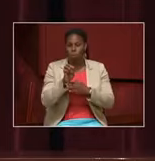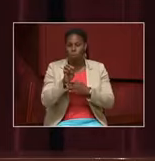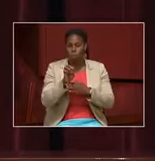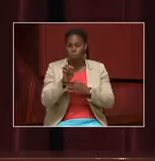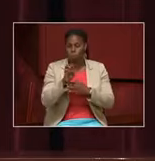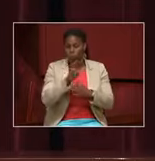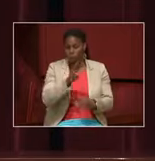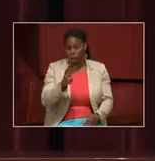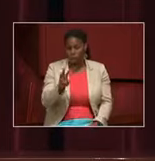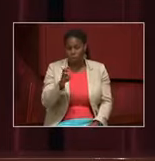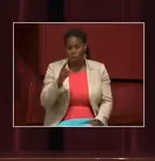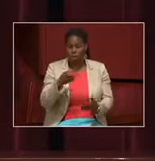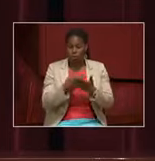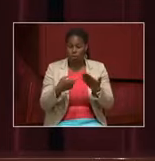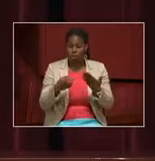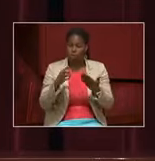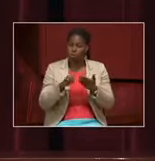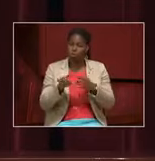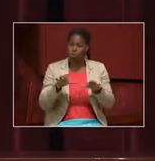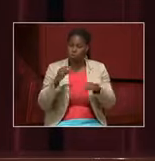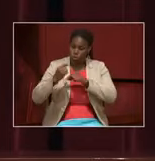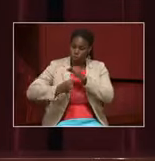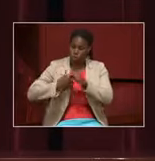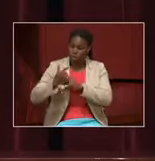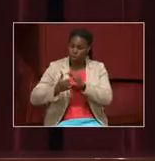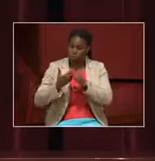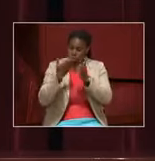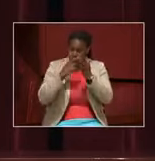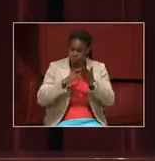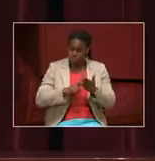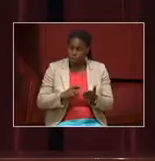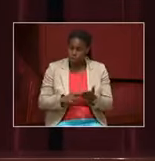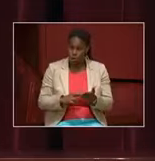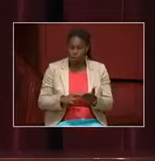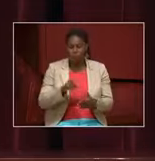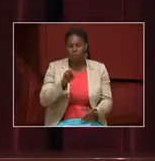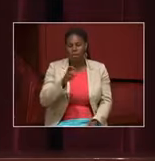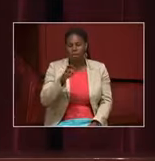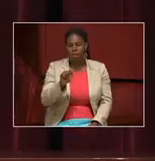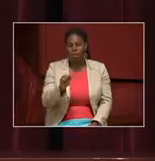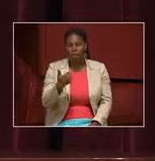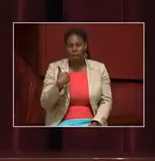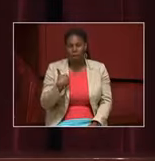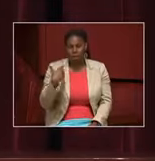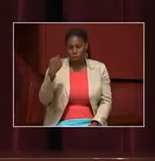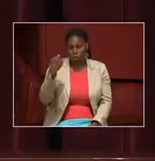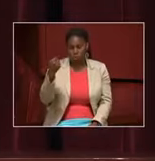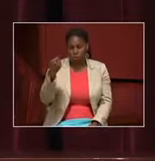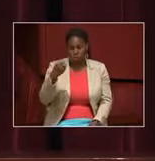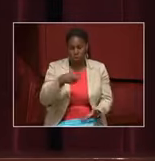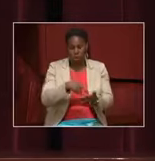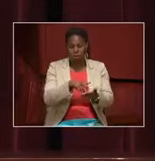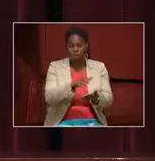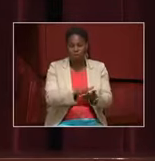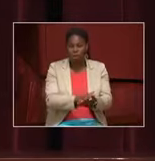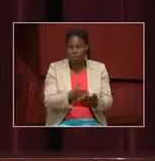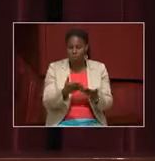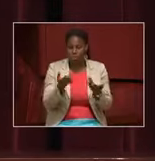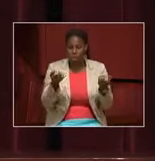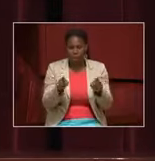for resources to do your genealogy research. NARA has holdings of records that were